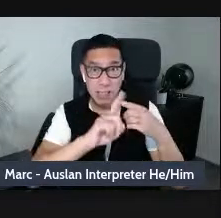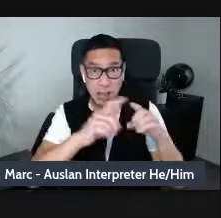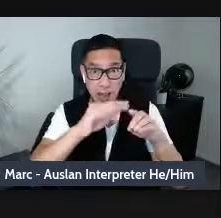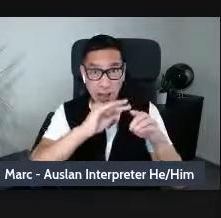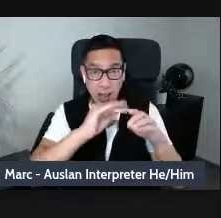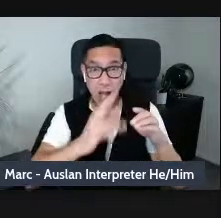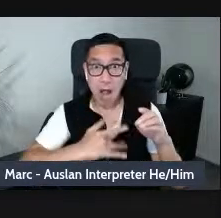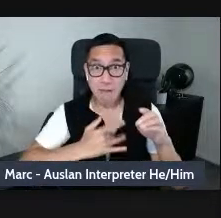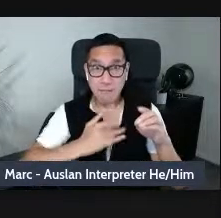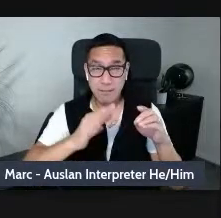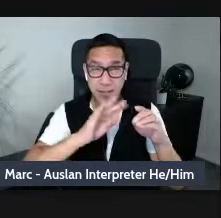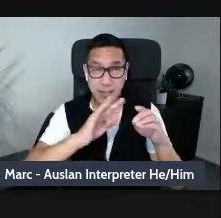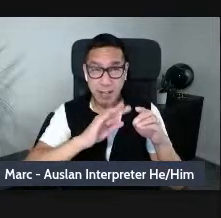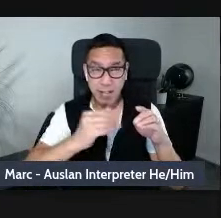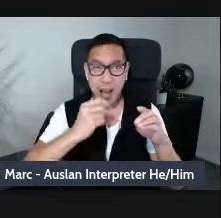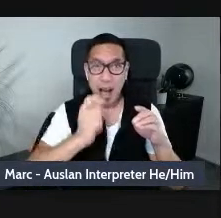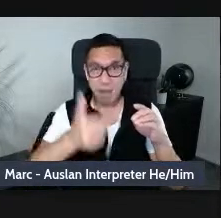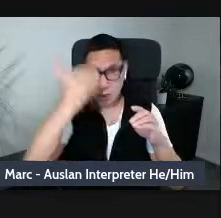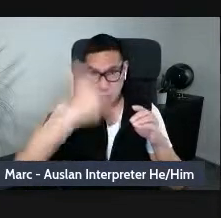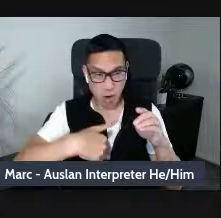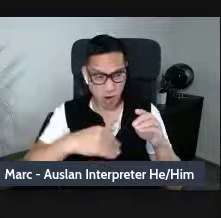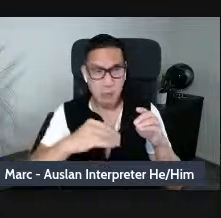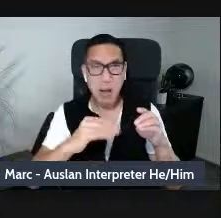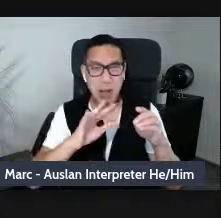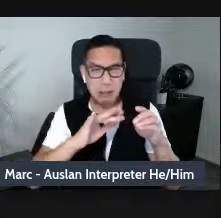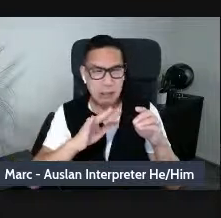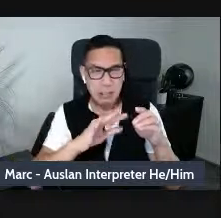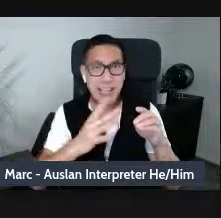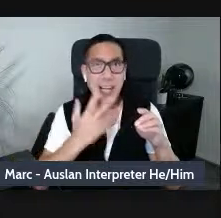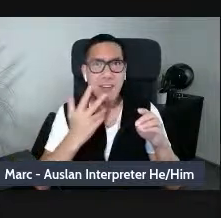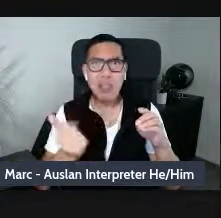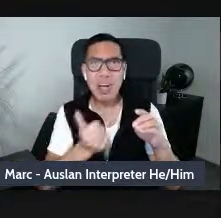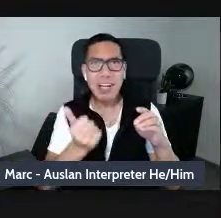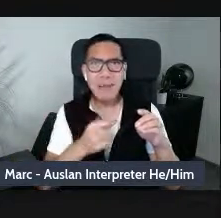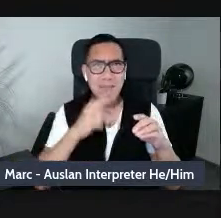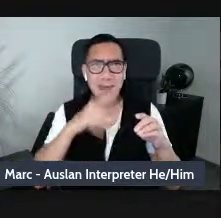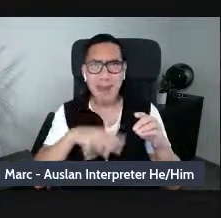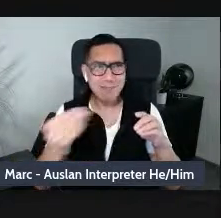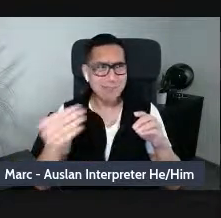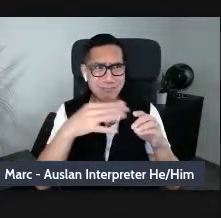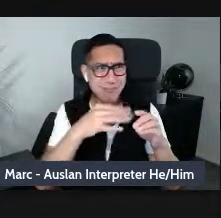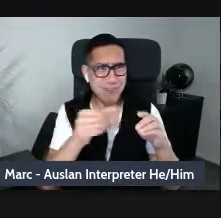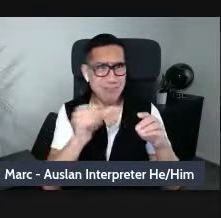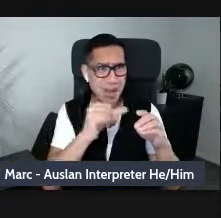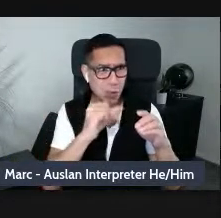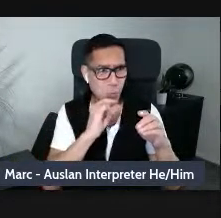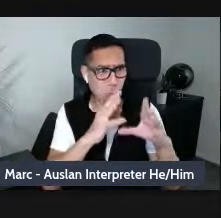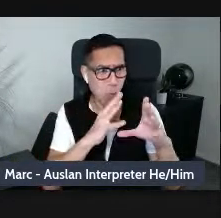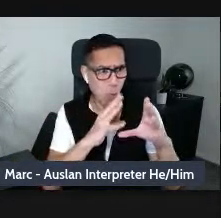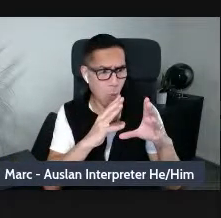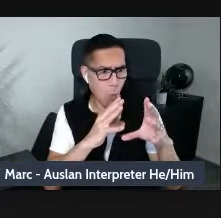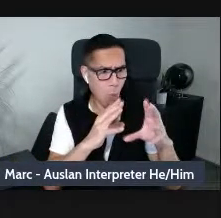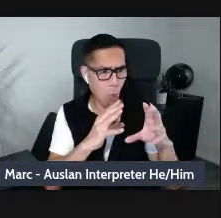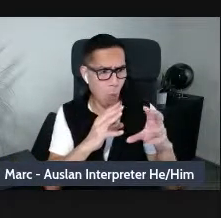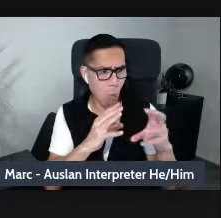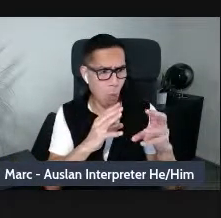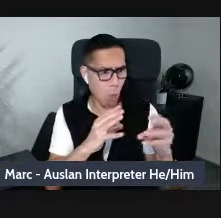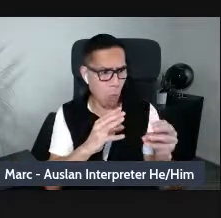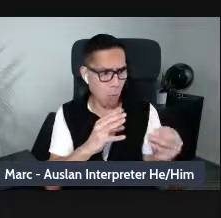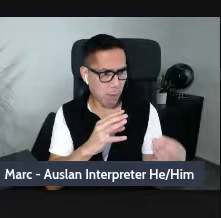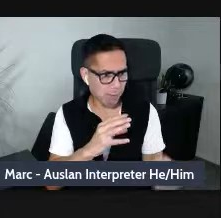the blood supply isn't quickly returned, then this tissue will go on to die as